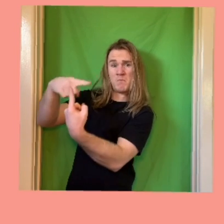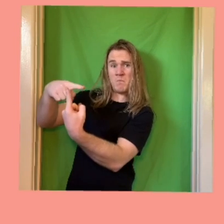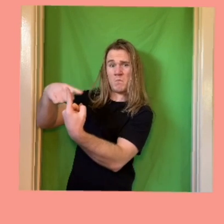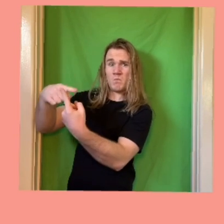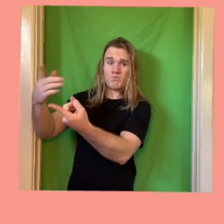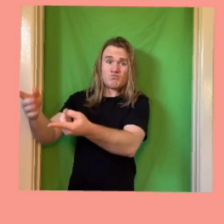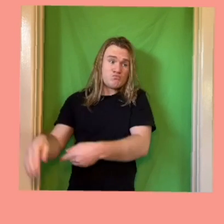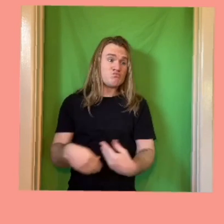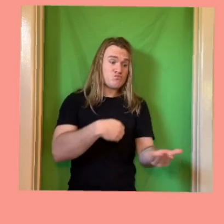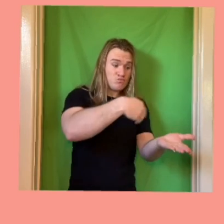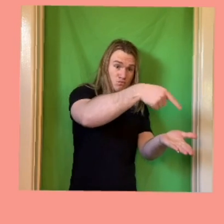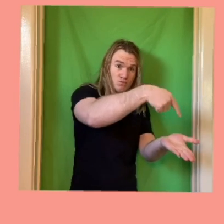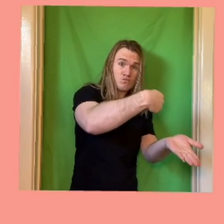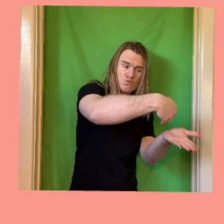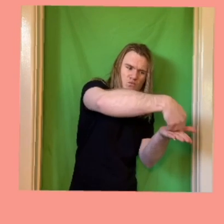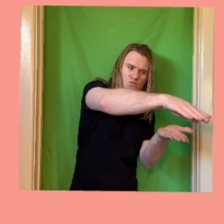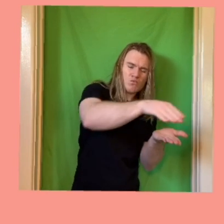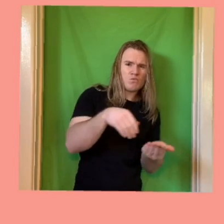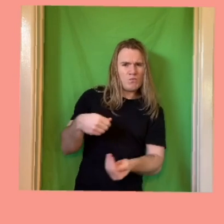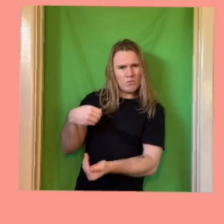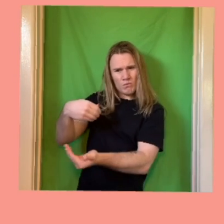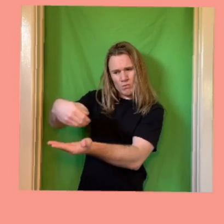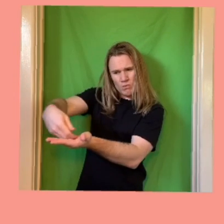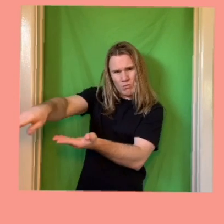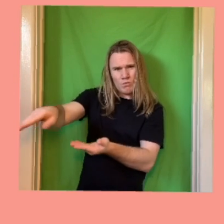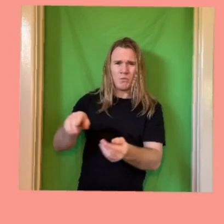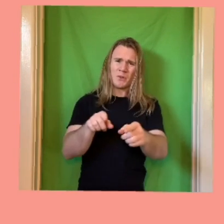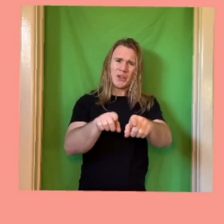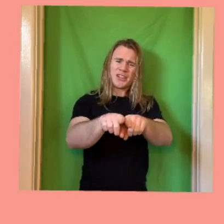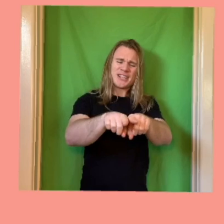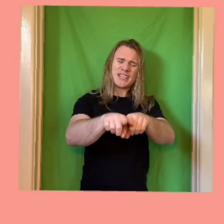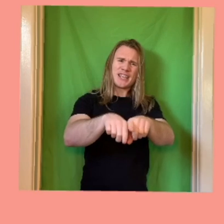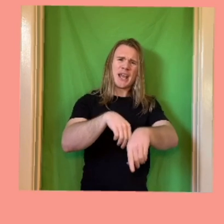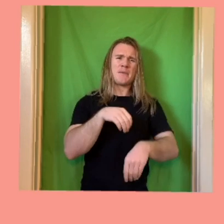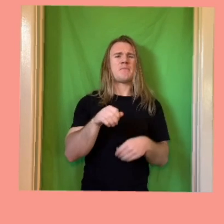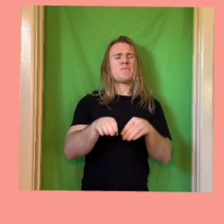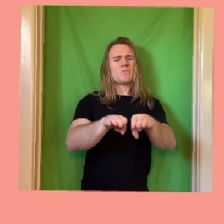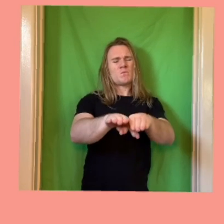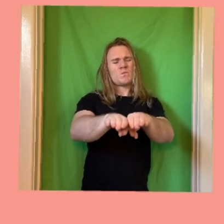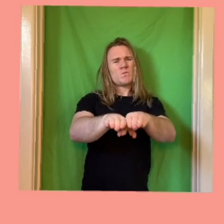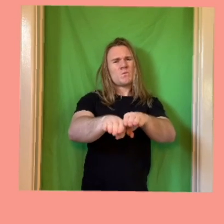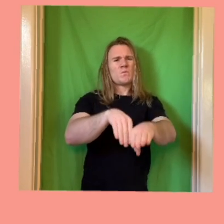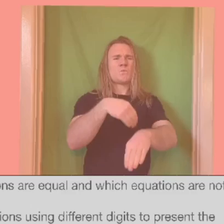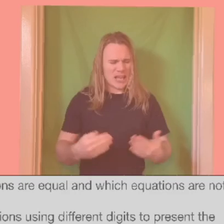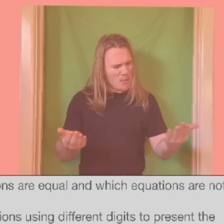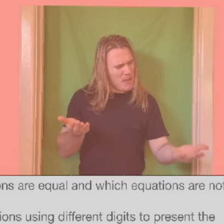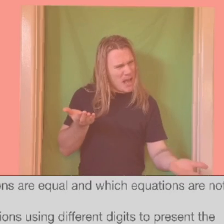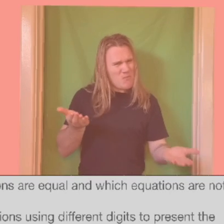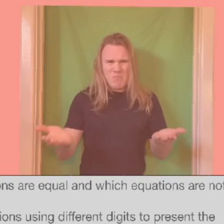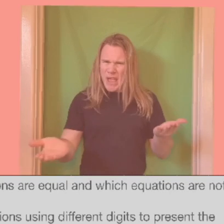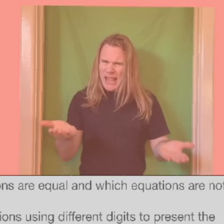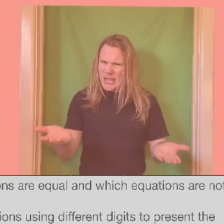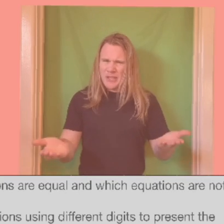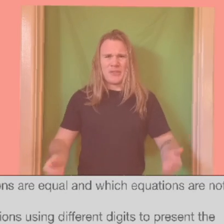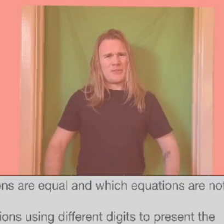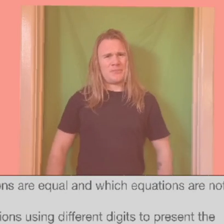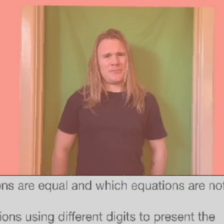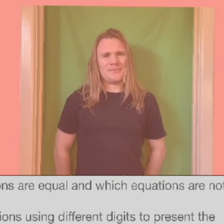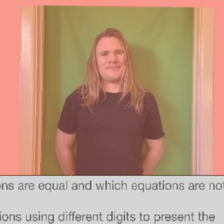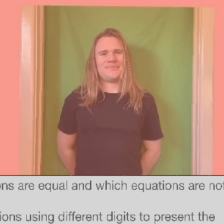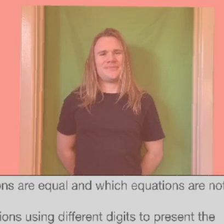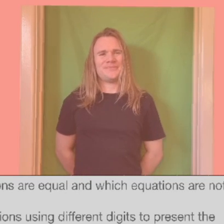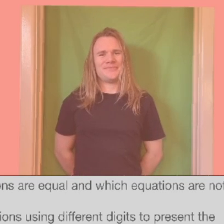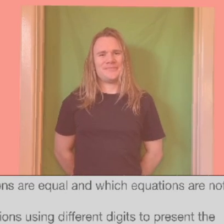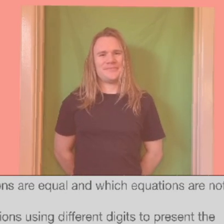subtracting, provided what we do to one side of the equal sign, we also do to the other.